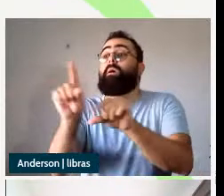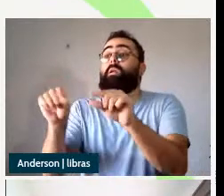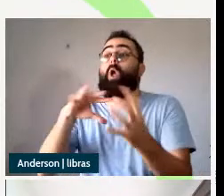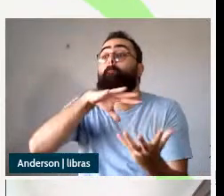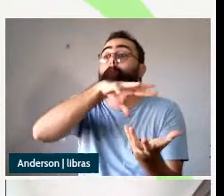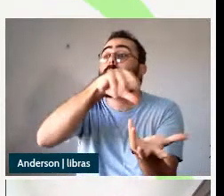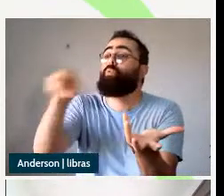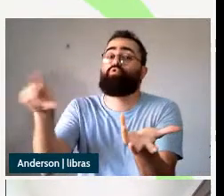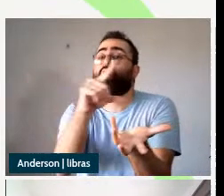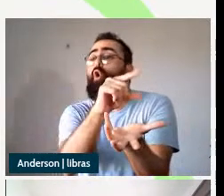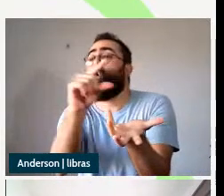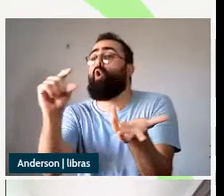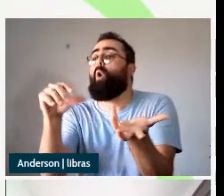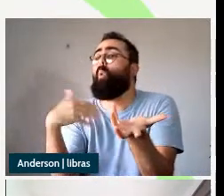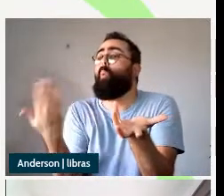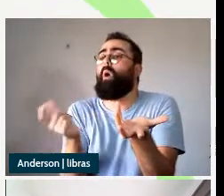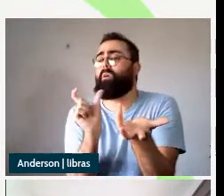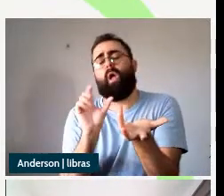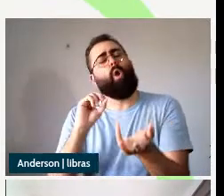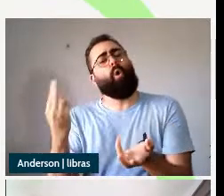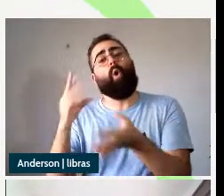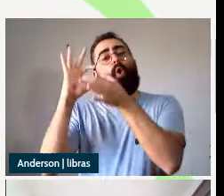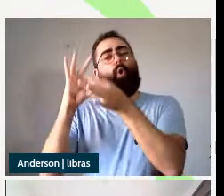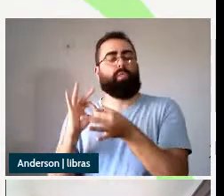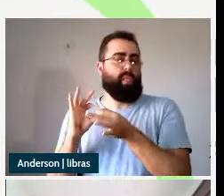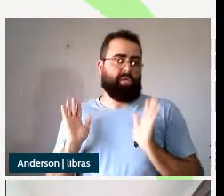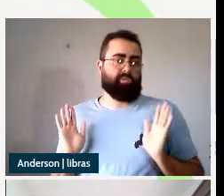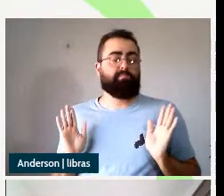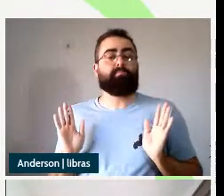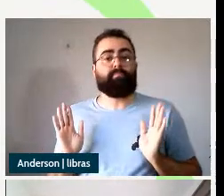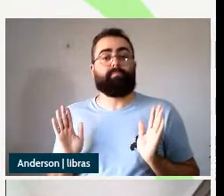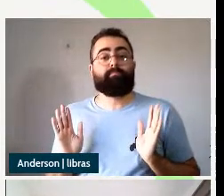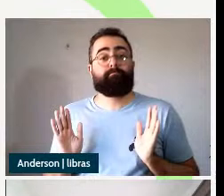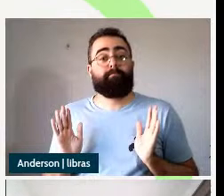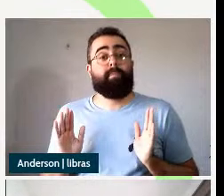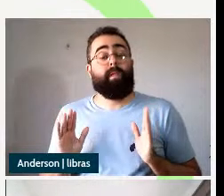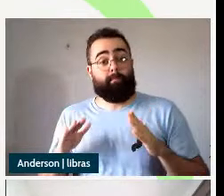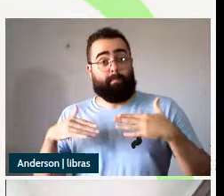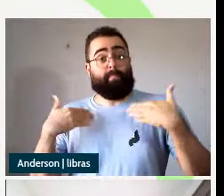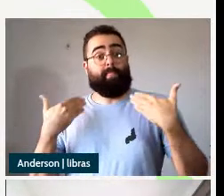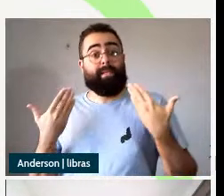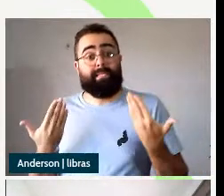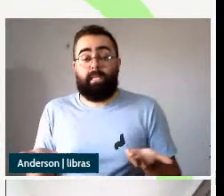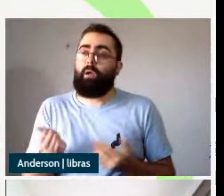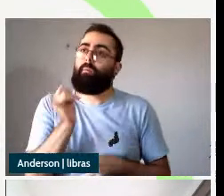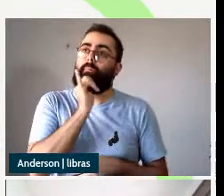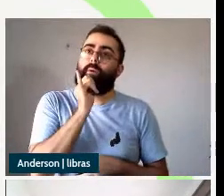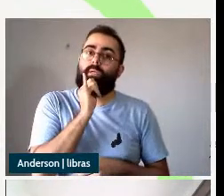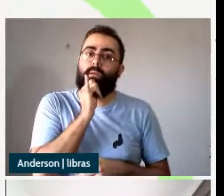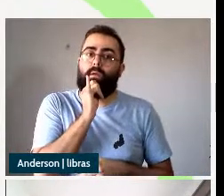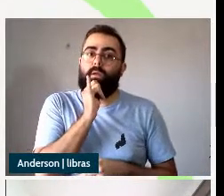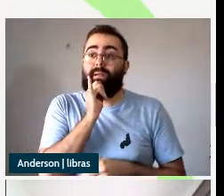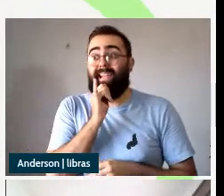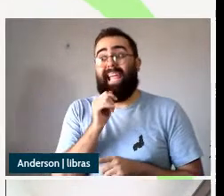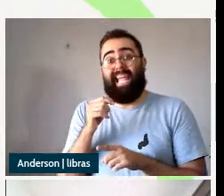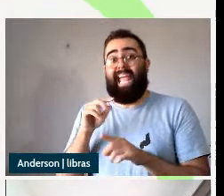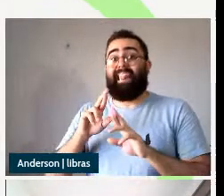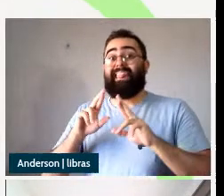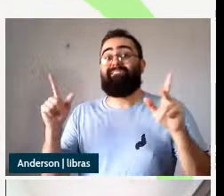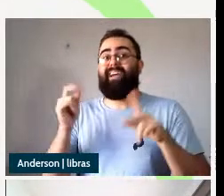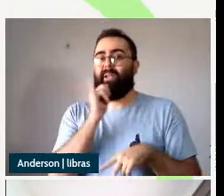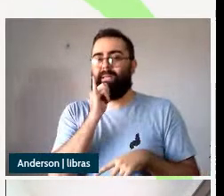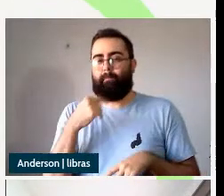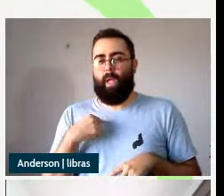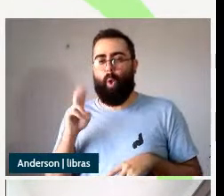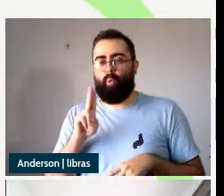or in that particular situation. So basically it's different than if I say Puedes sacar ese auto or that